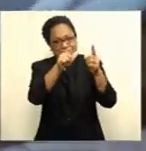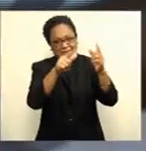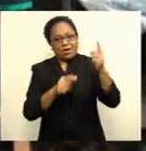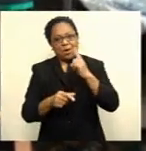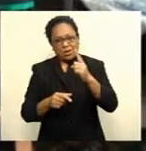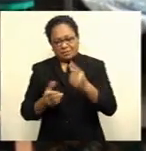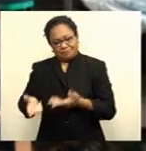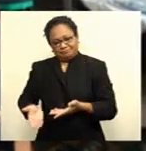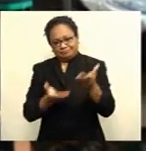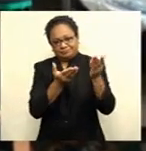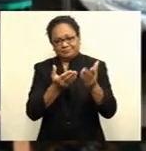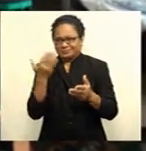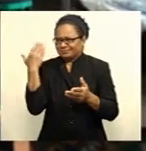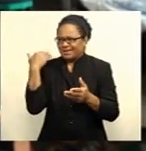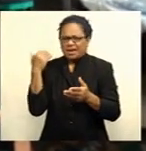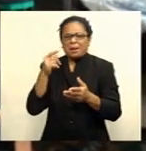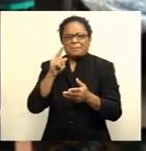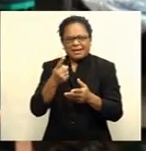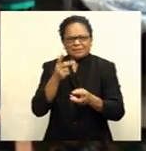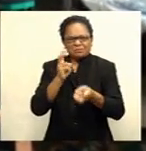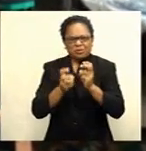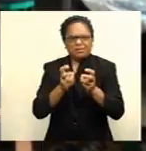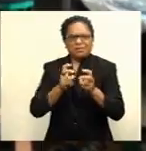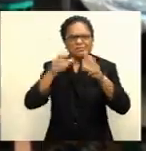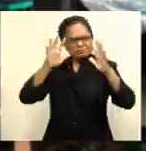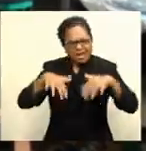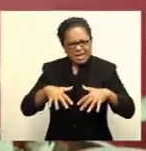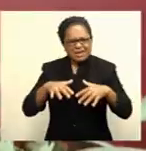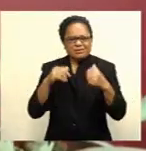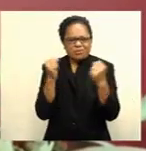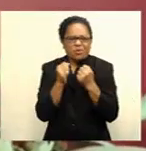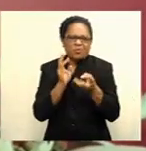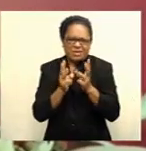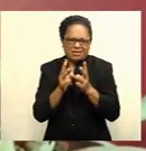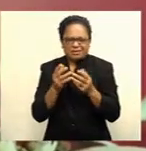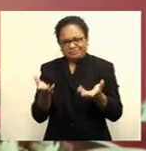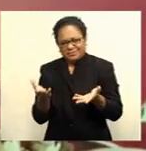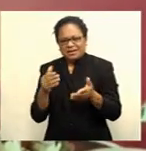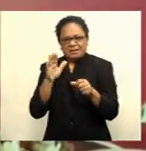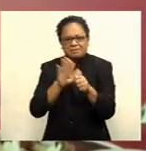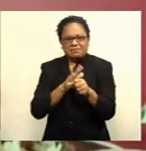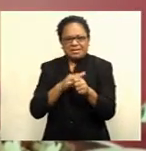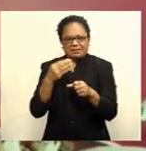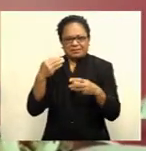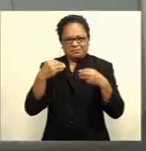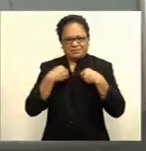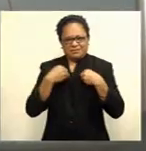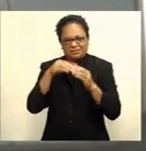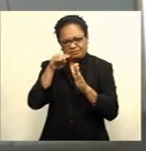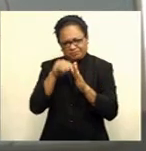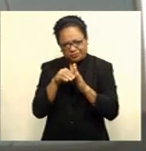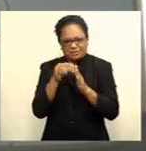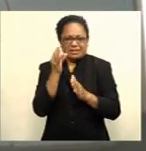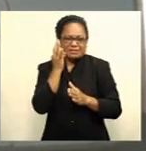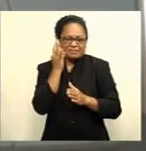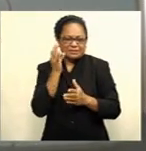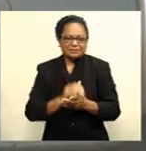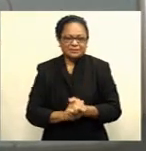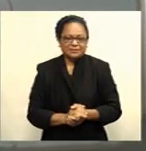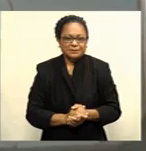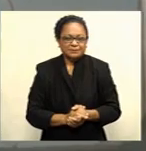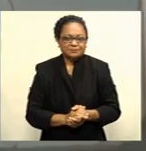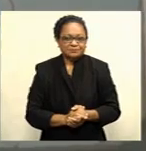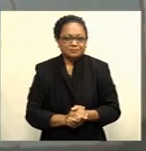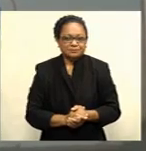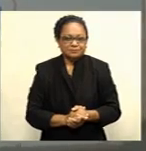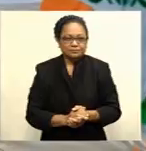rains and cold weather also affect the business. Something I'm just doing that, just